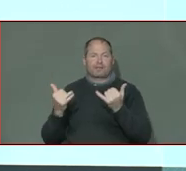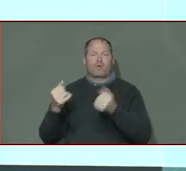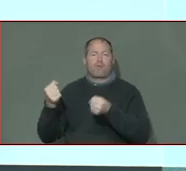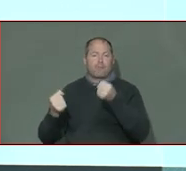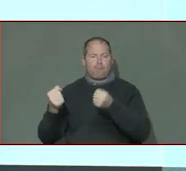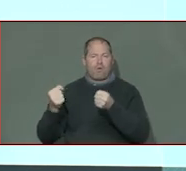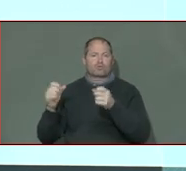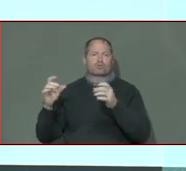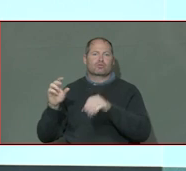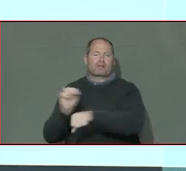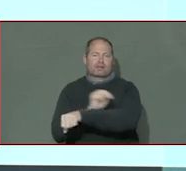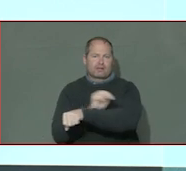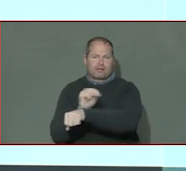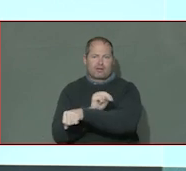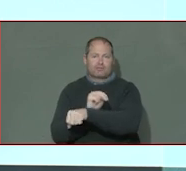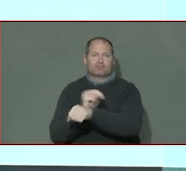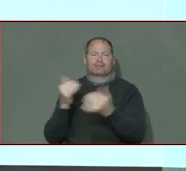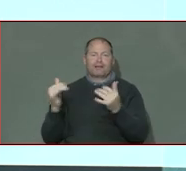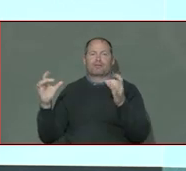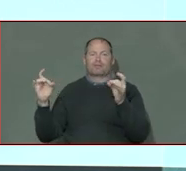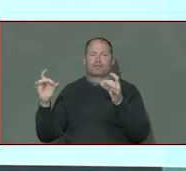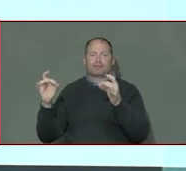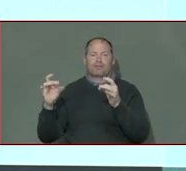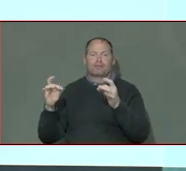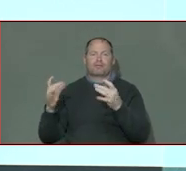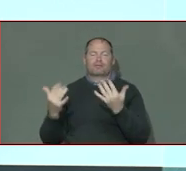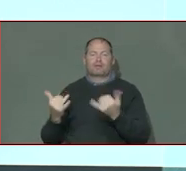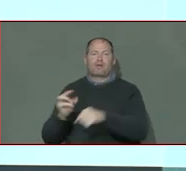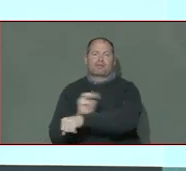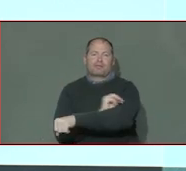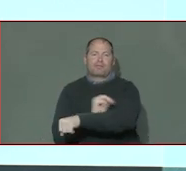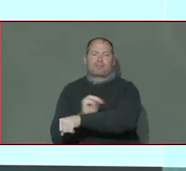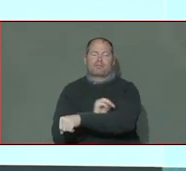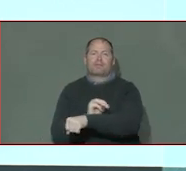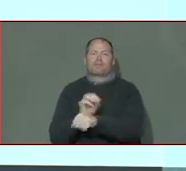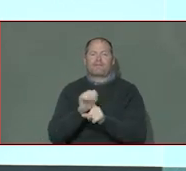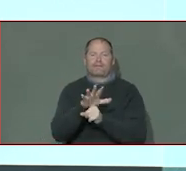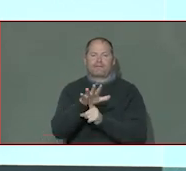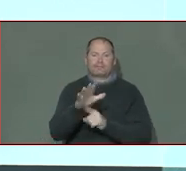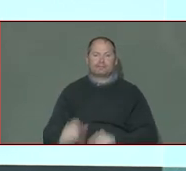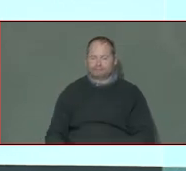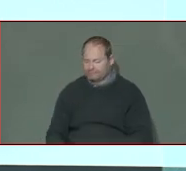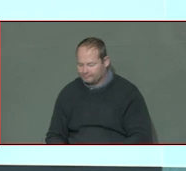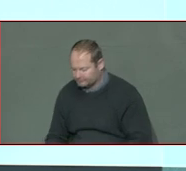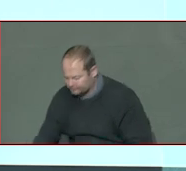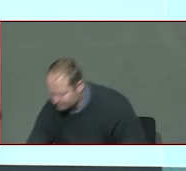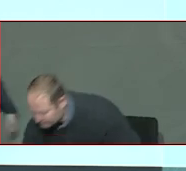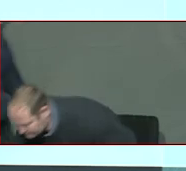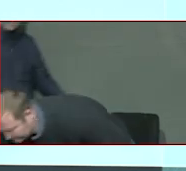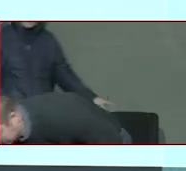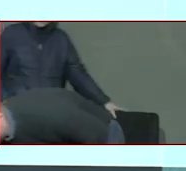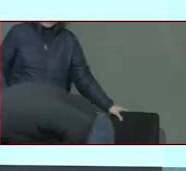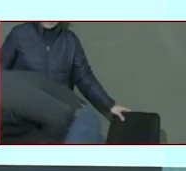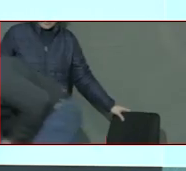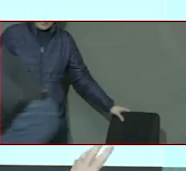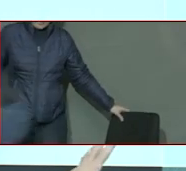The motor neuron will take the impulse to the effector. Again, grade 12, I'm sorry, this is life science. If